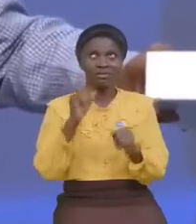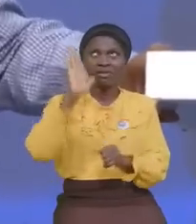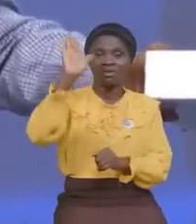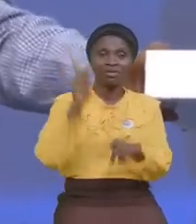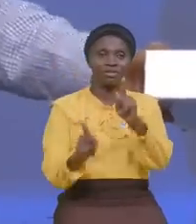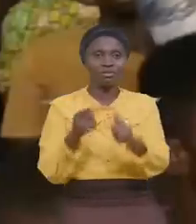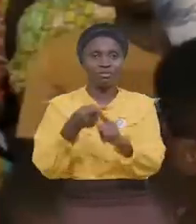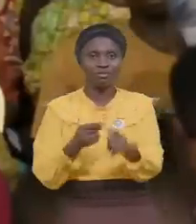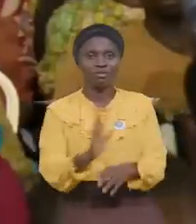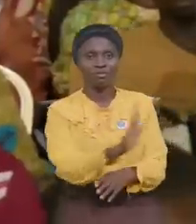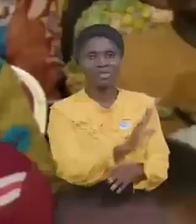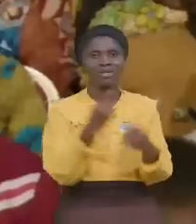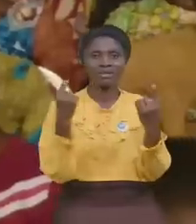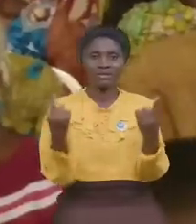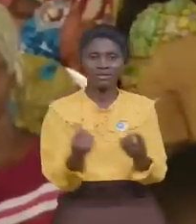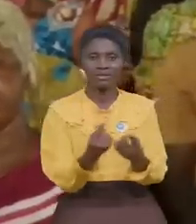their sins.